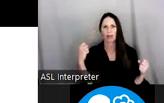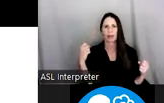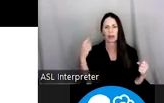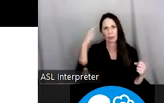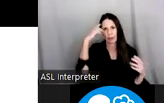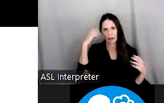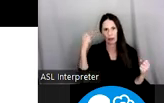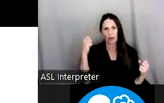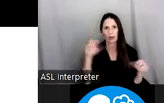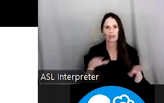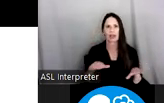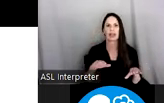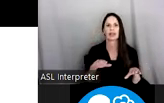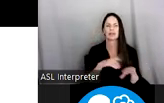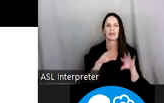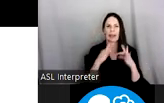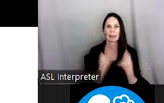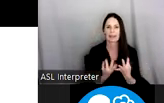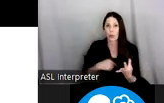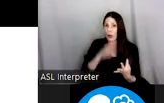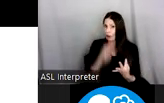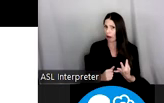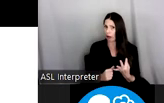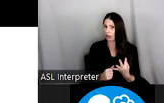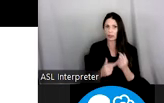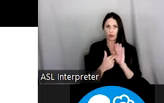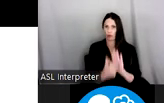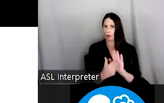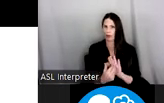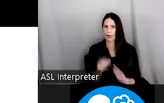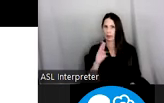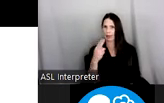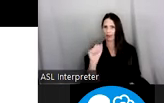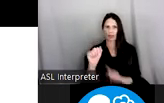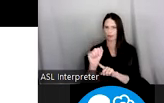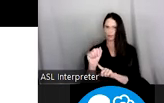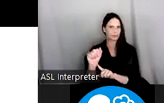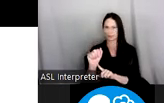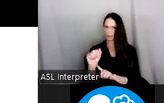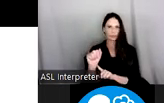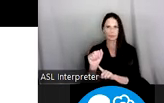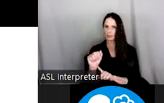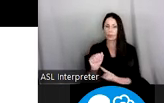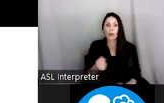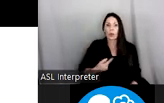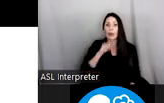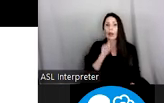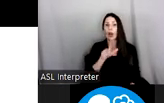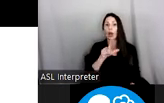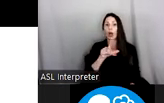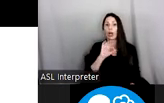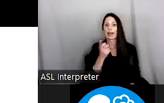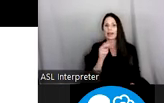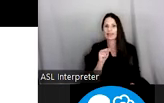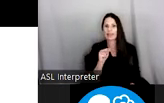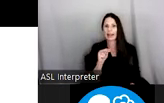We are not representing the BHA. I believe we are a liaison for BHAAC,